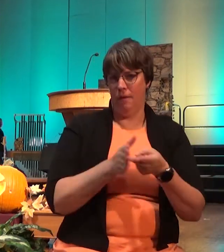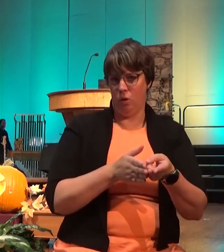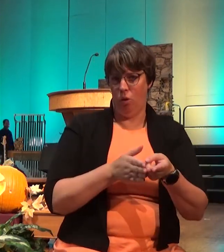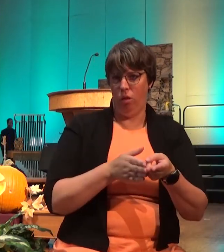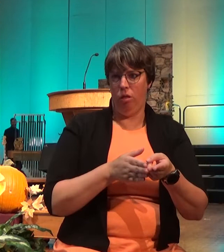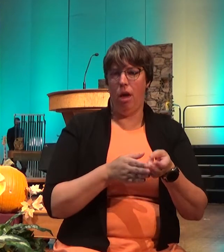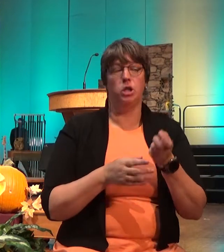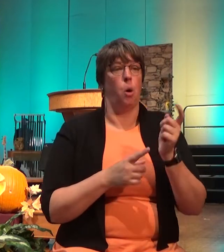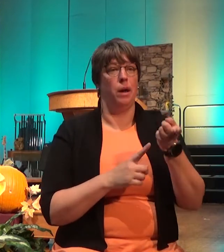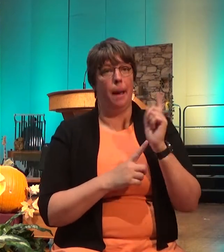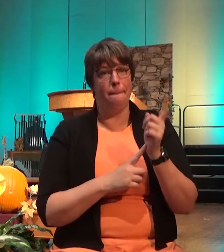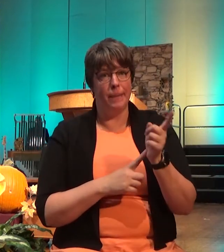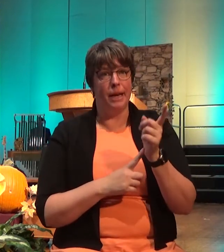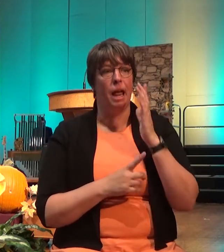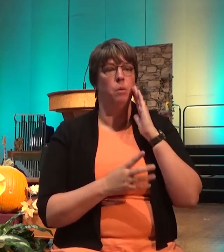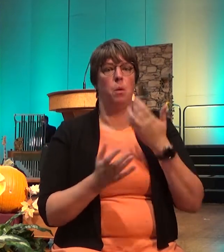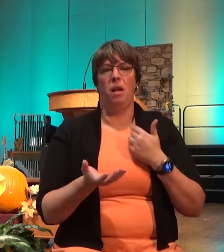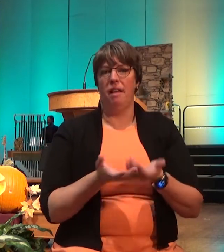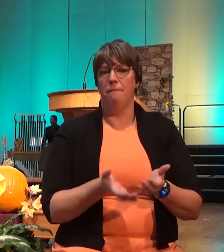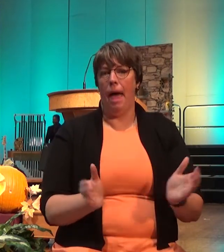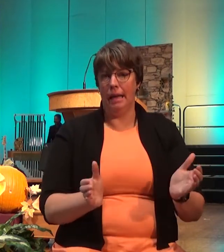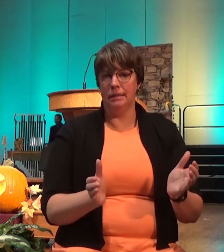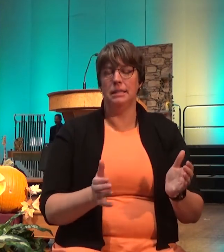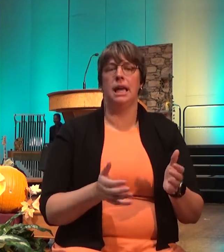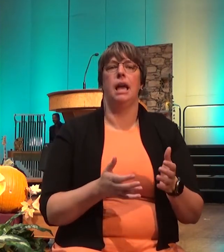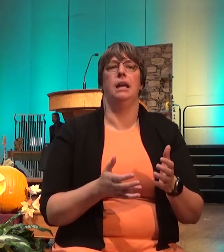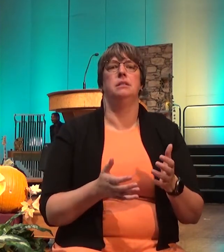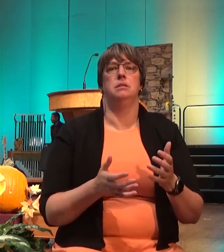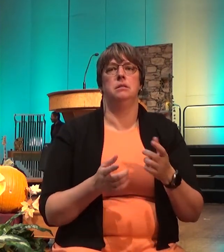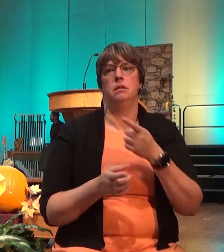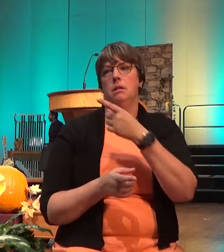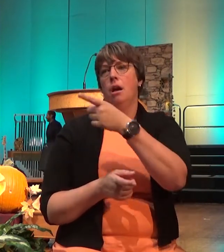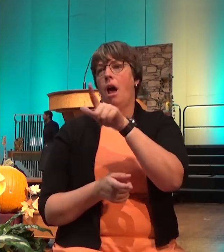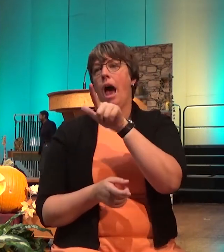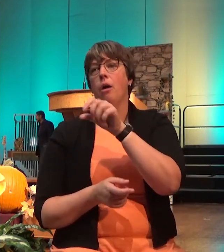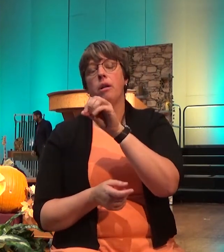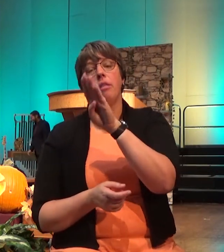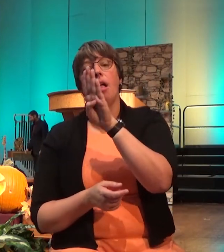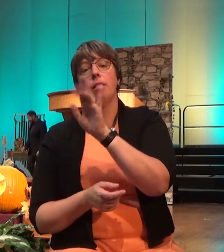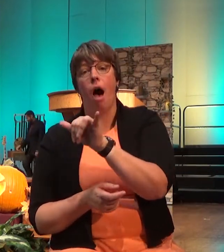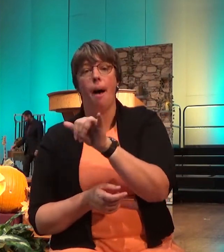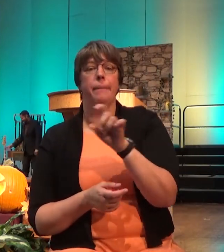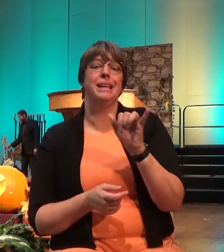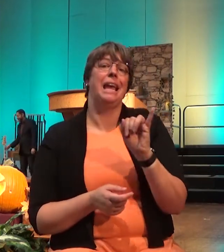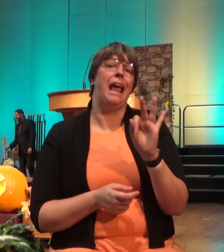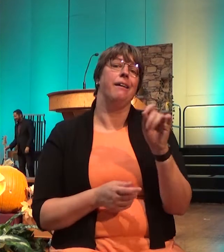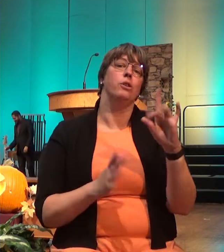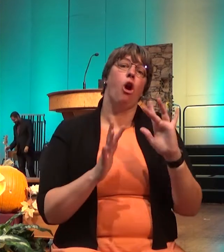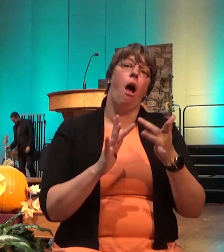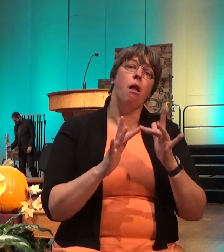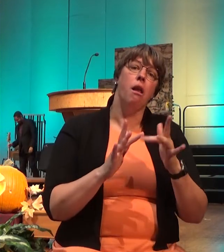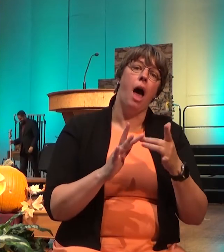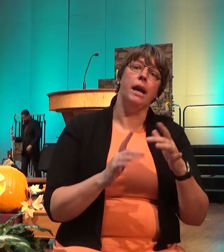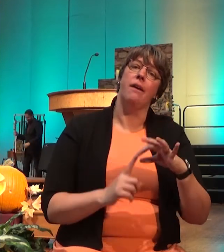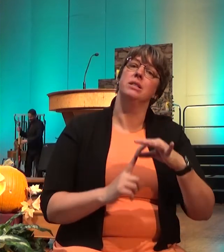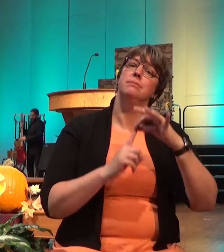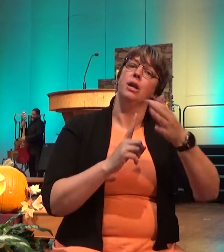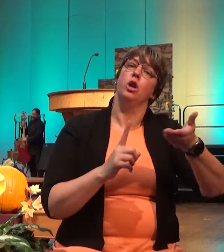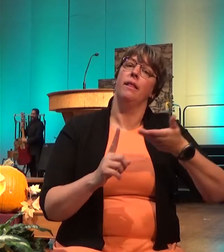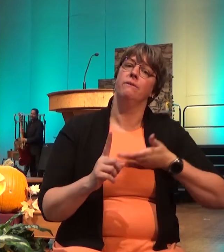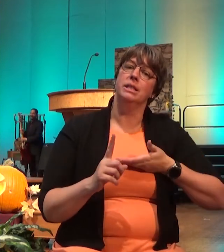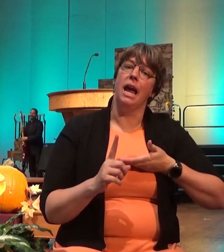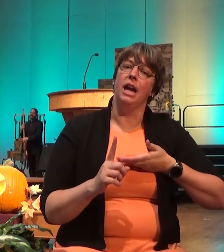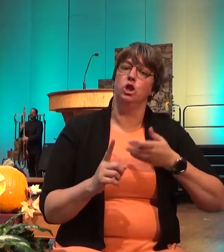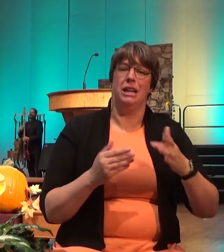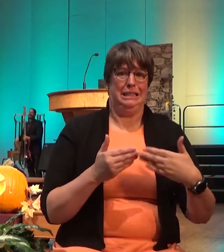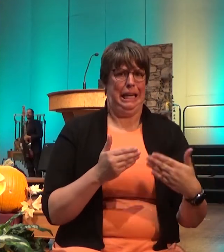minute, our ushers are going to pass baskets. We have containers in the lobby. Those of you watching online, I offer a special invitation. It's very easy, I know,